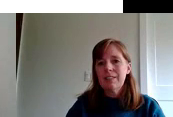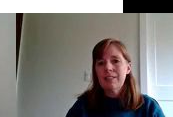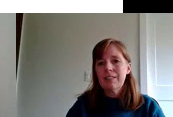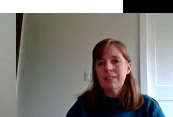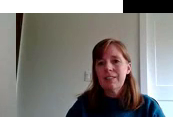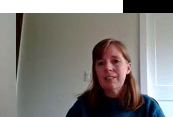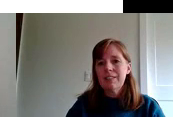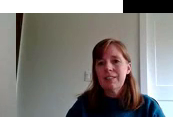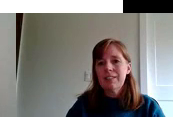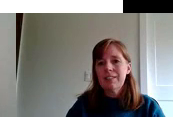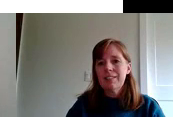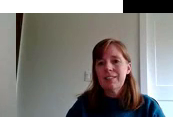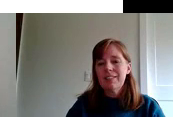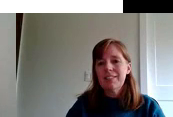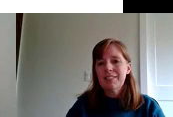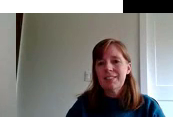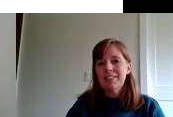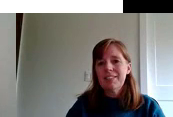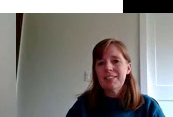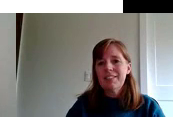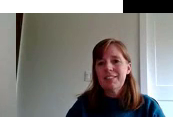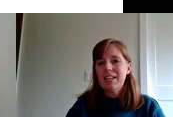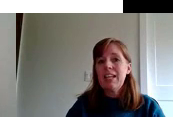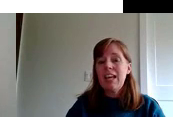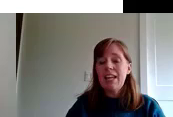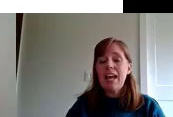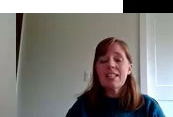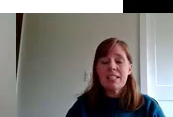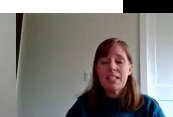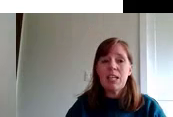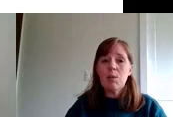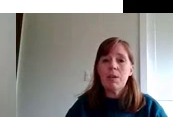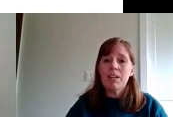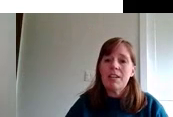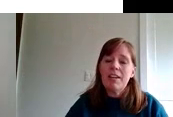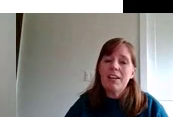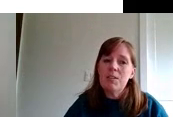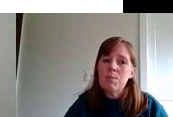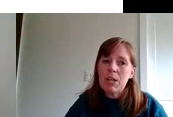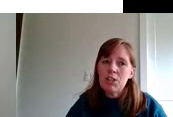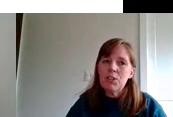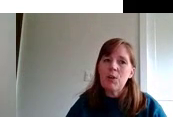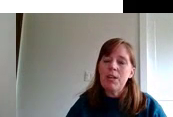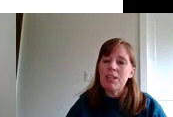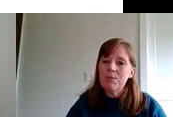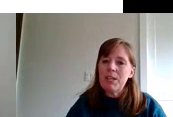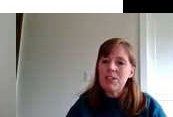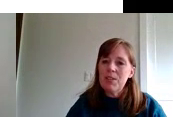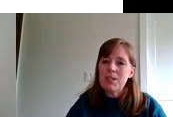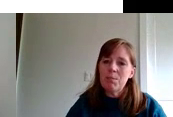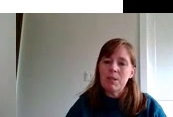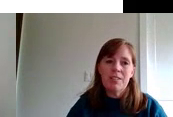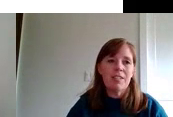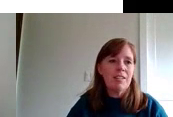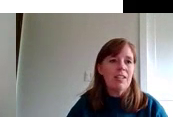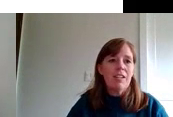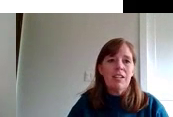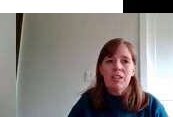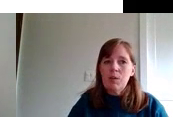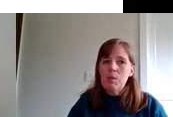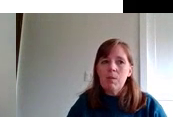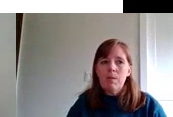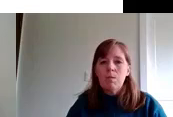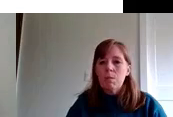to learn and figure it out as we go, and as a team, and make sure that we can do this,